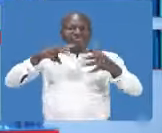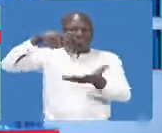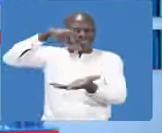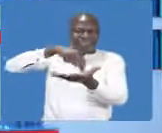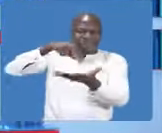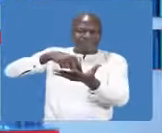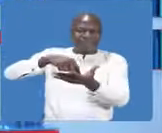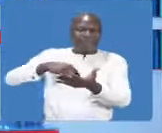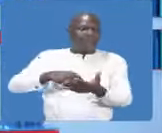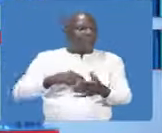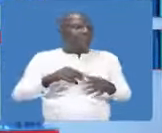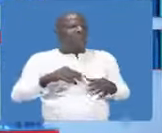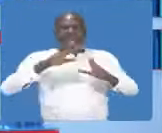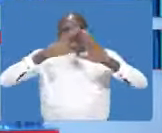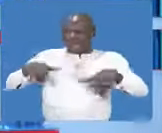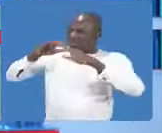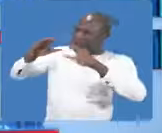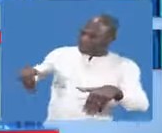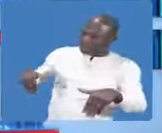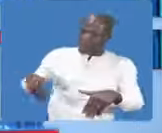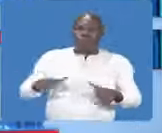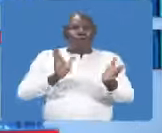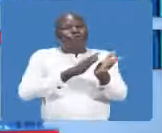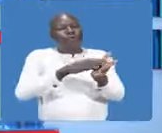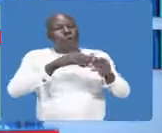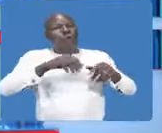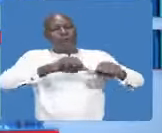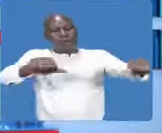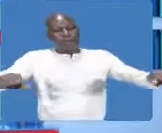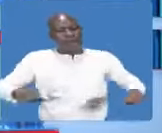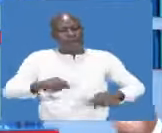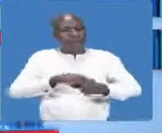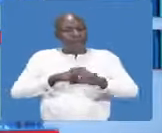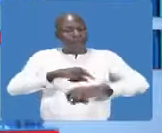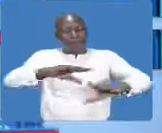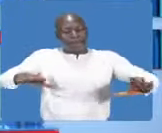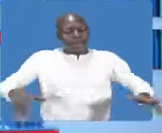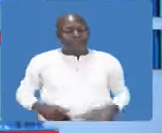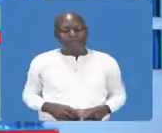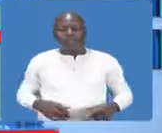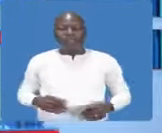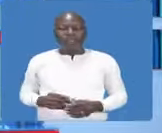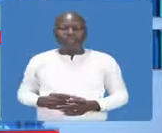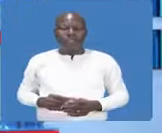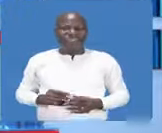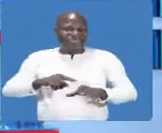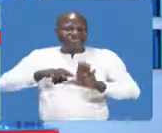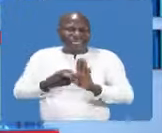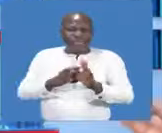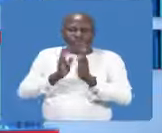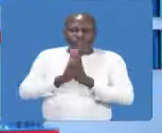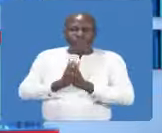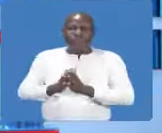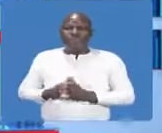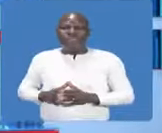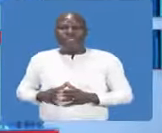gina adan adan afiafiem school park so wo pie ya no ate wo monka ye nyaka sa empire